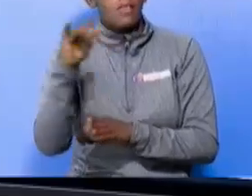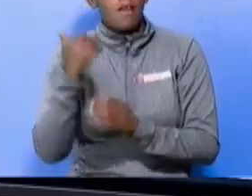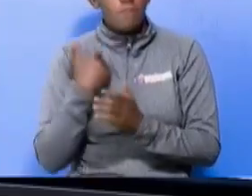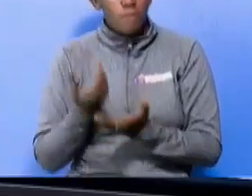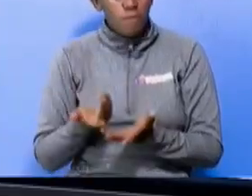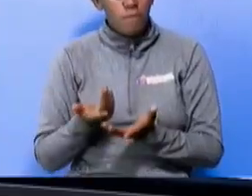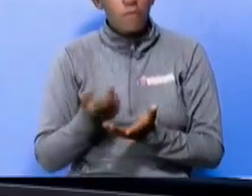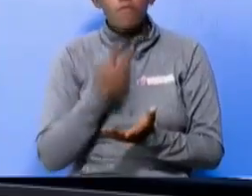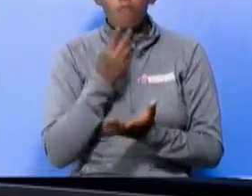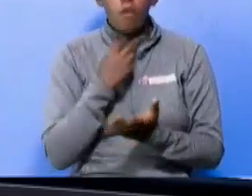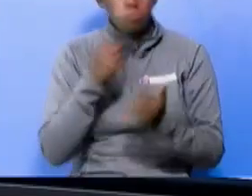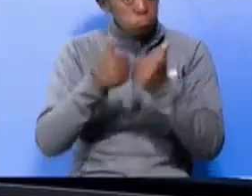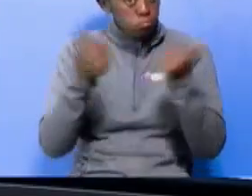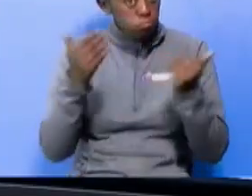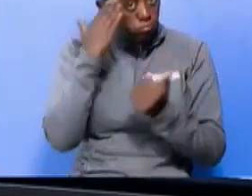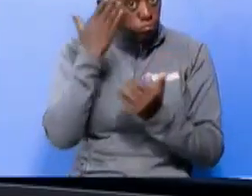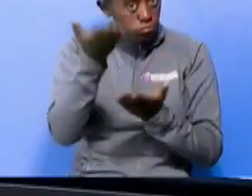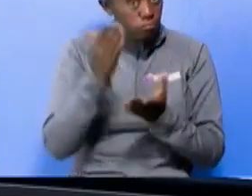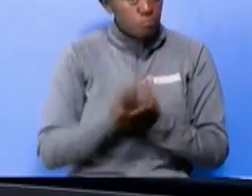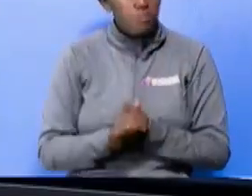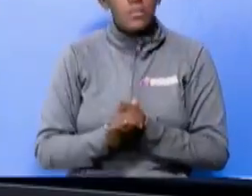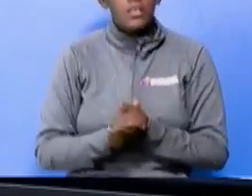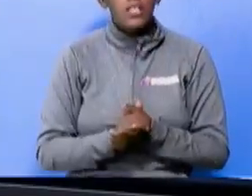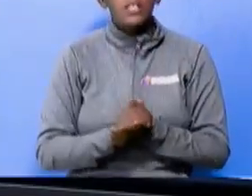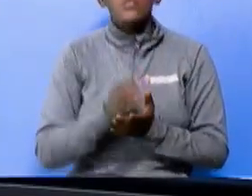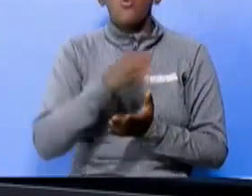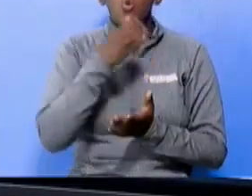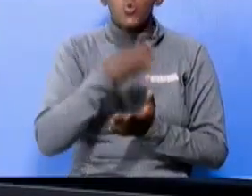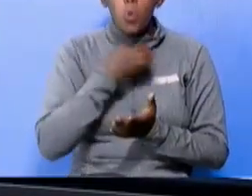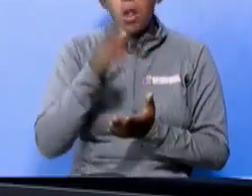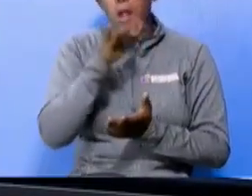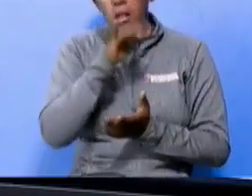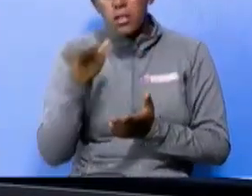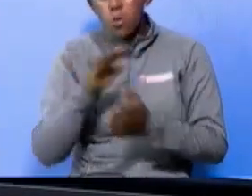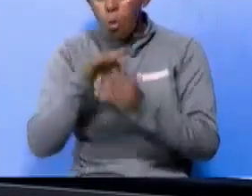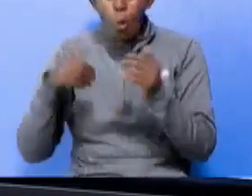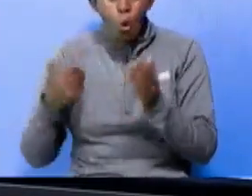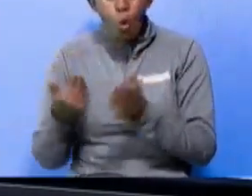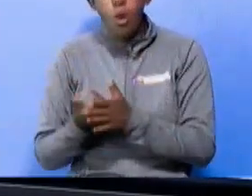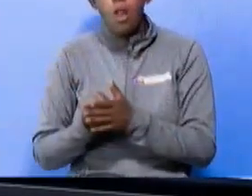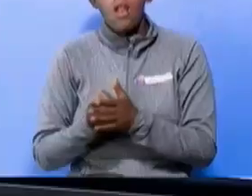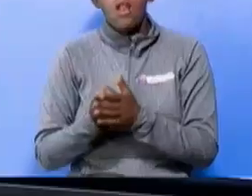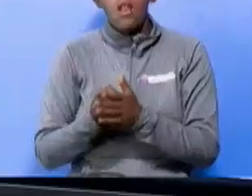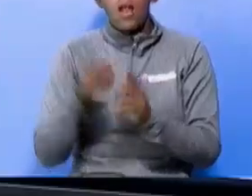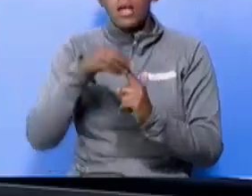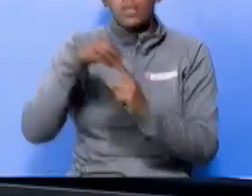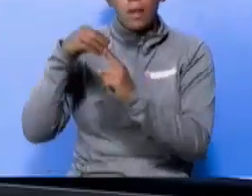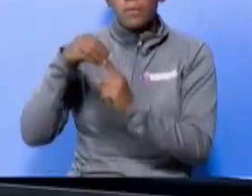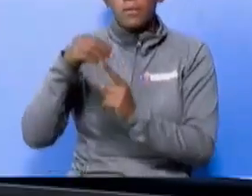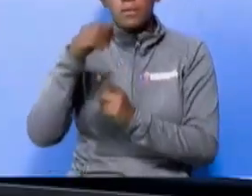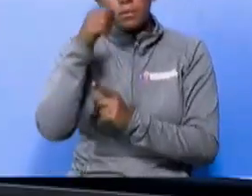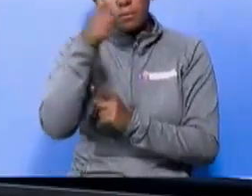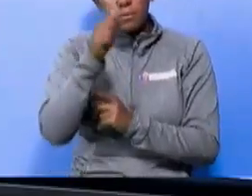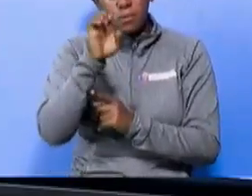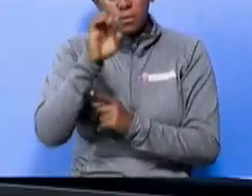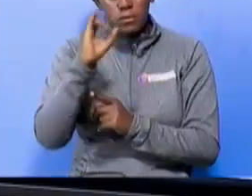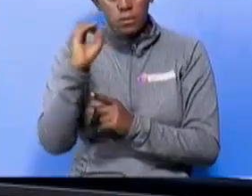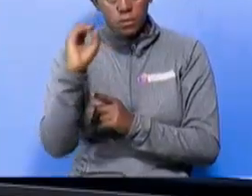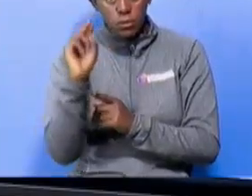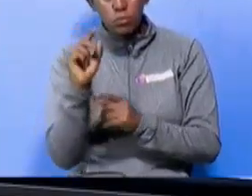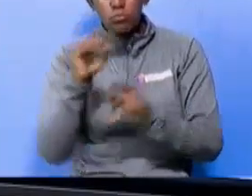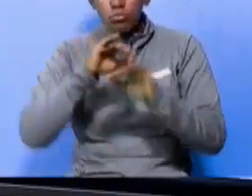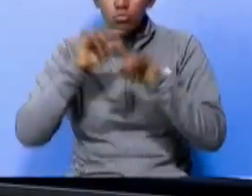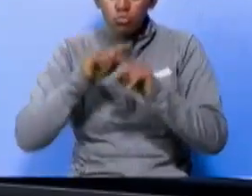letter and vowel letter, right? So consonant letters are all letters except these. These are the common